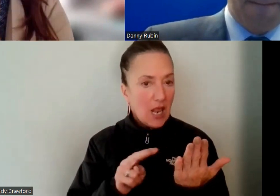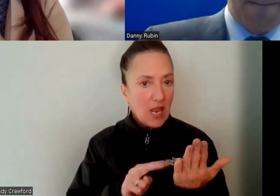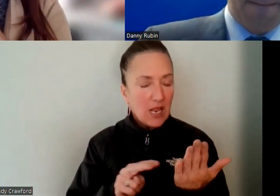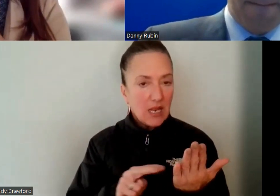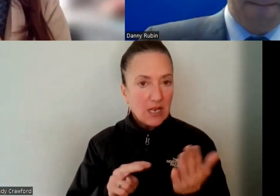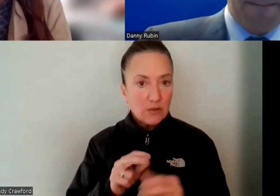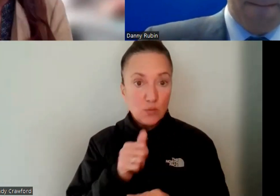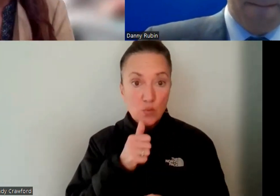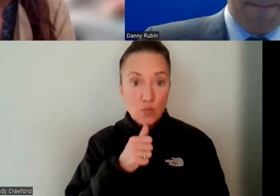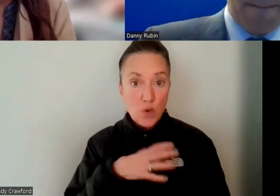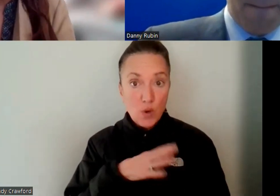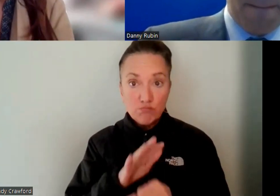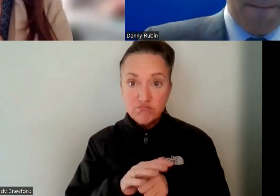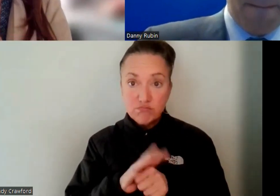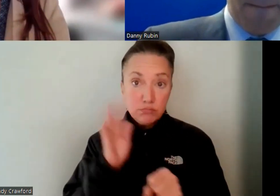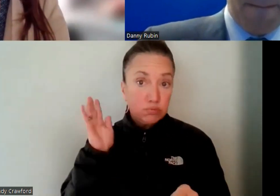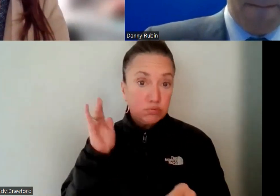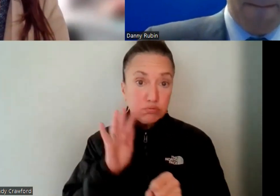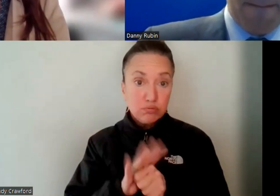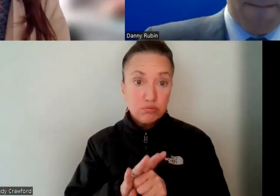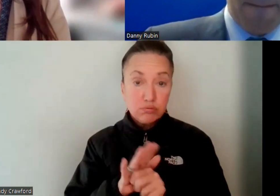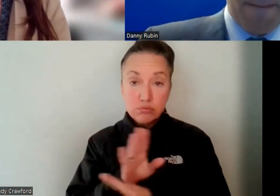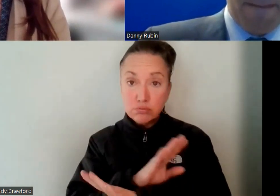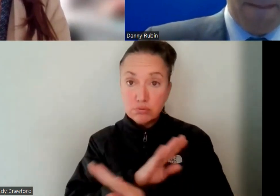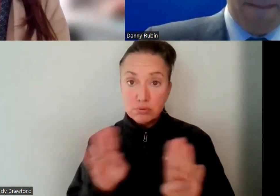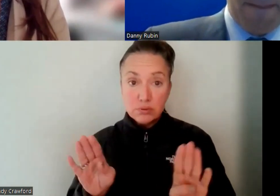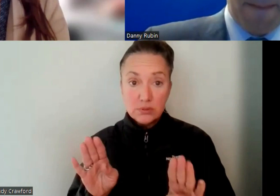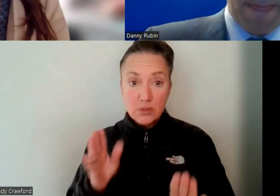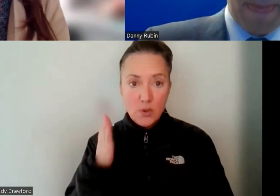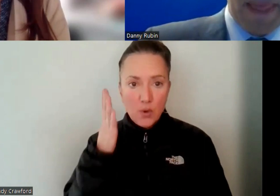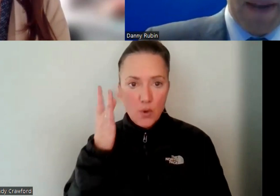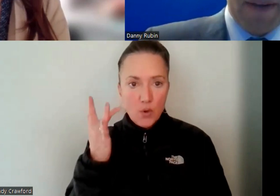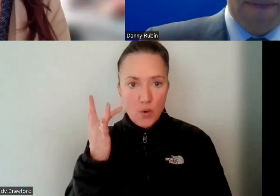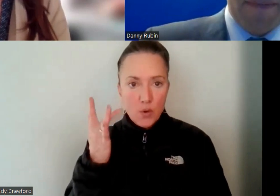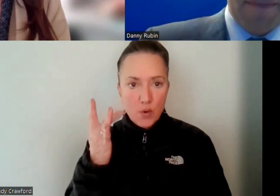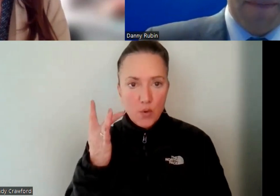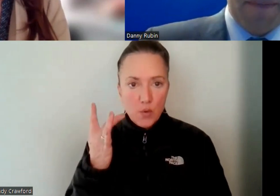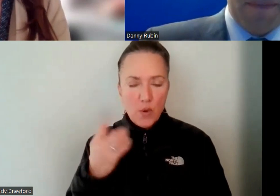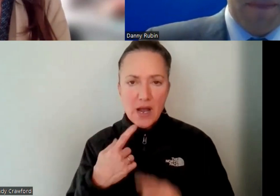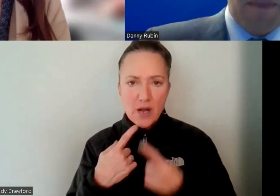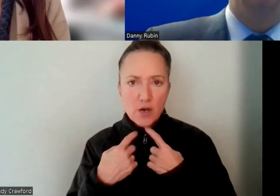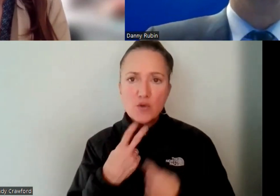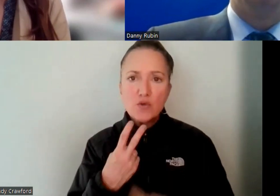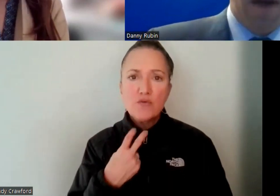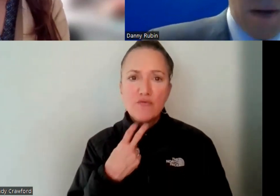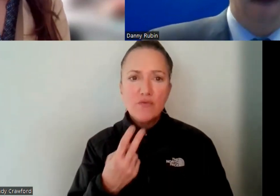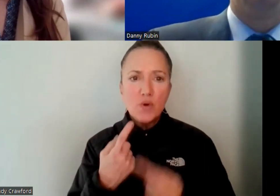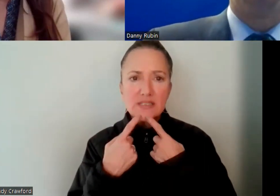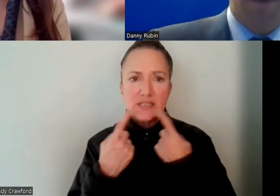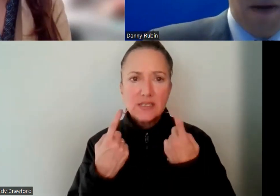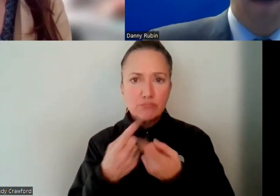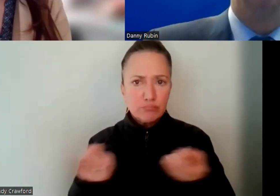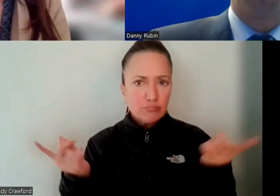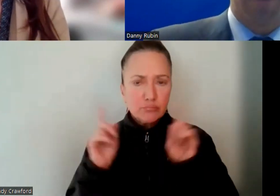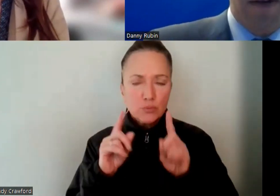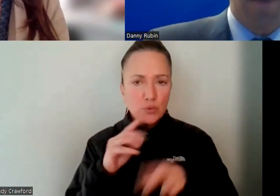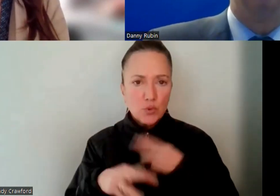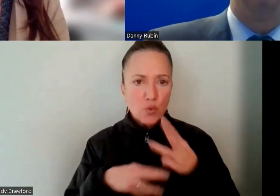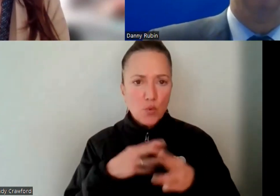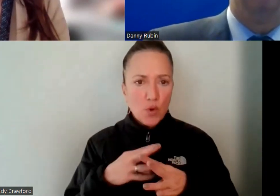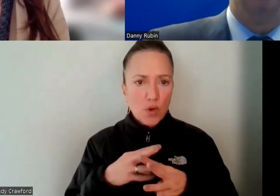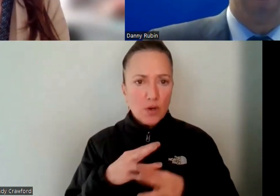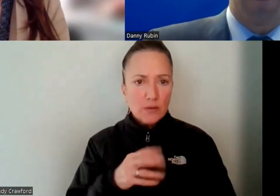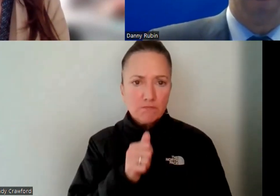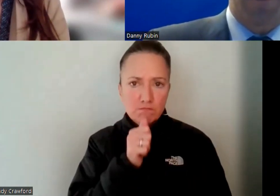me. She got super mad and she said, "Why are you telling the entire world what type of prescriptions I'm taking? This